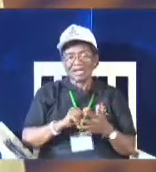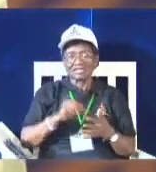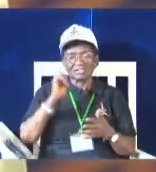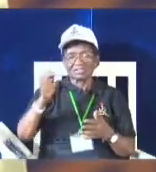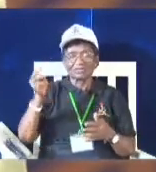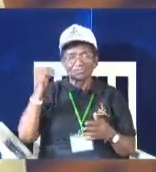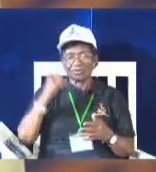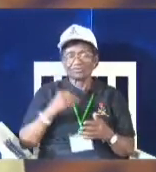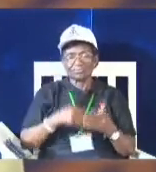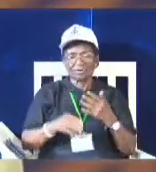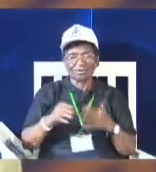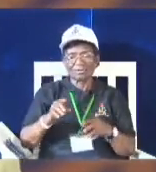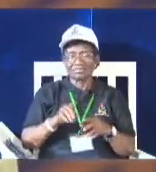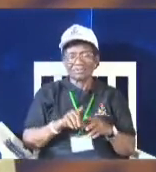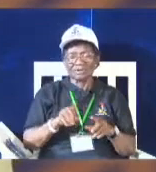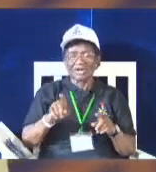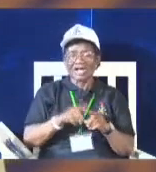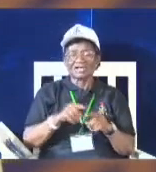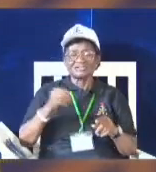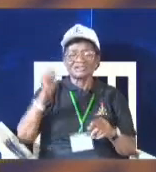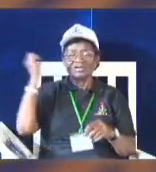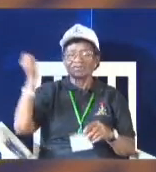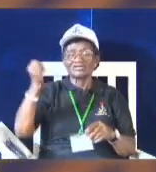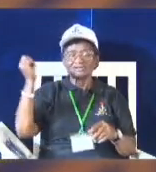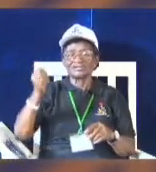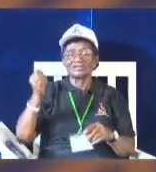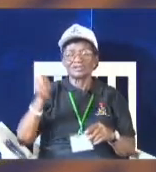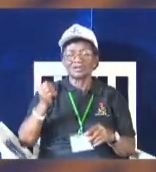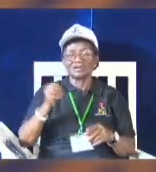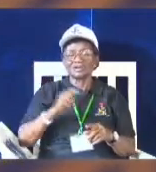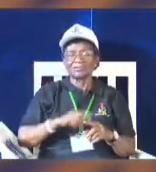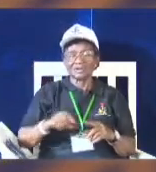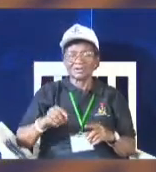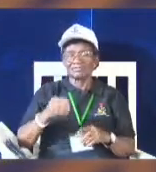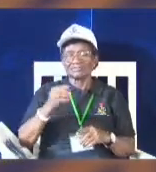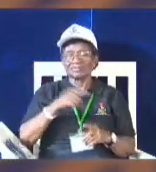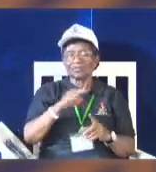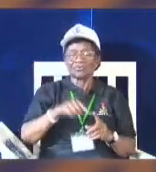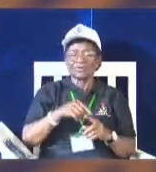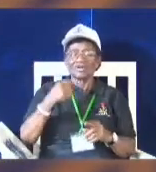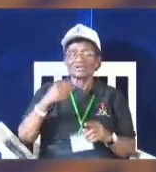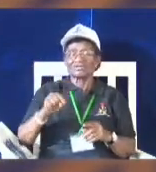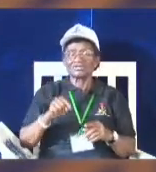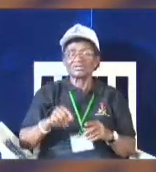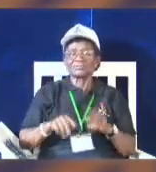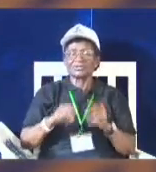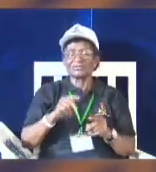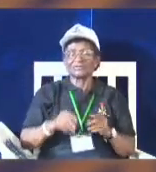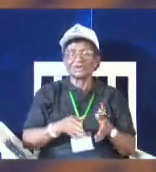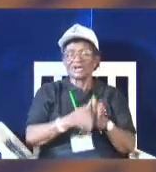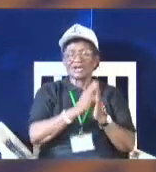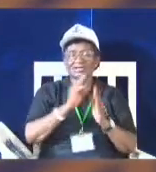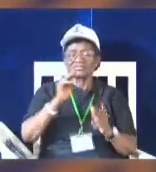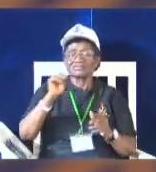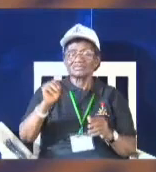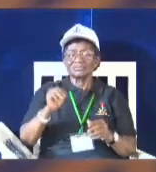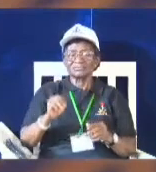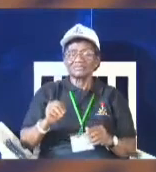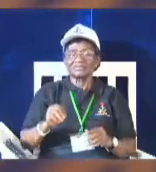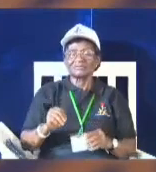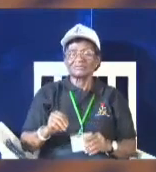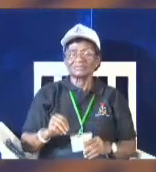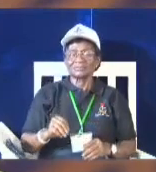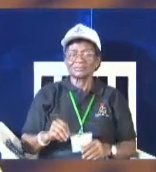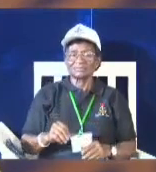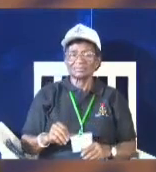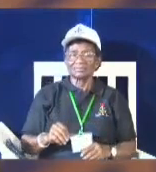But when deliverance came, and he said, Lord, I will go with you wherever you go, the Lord said, no, go